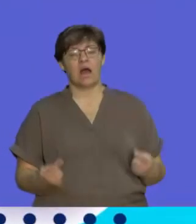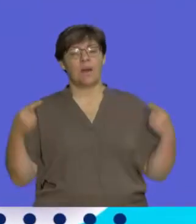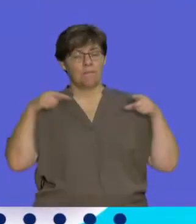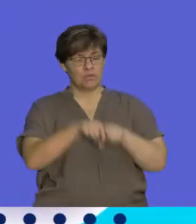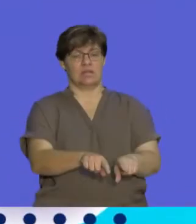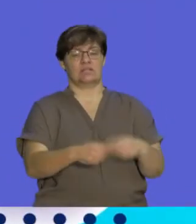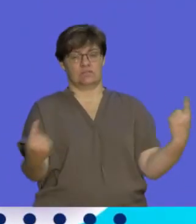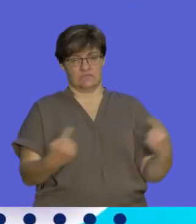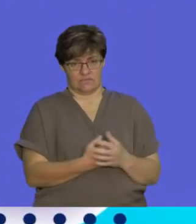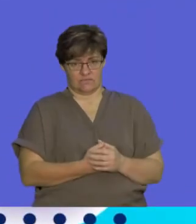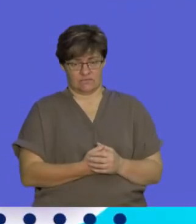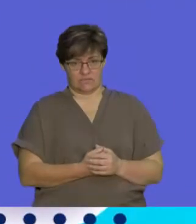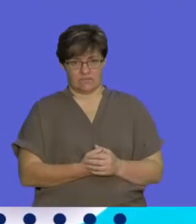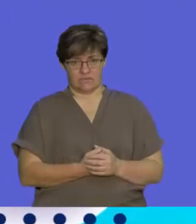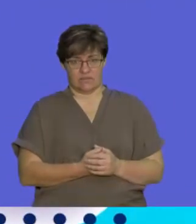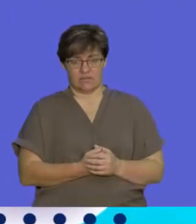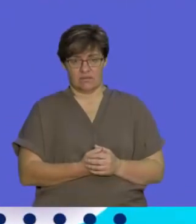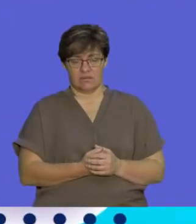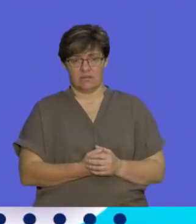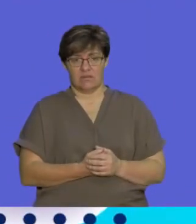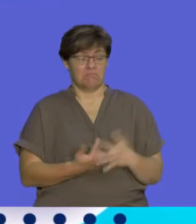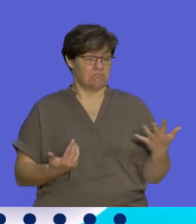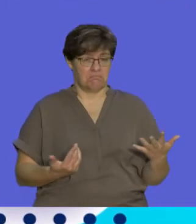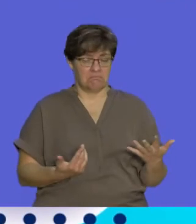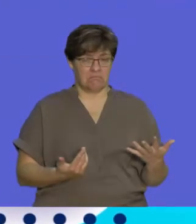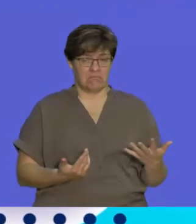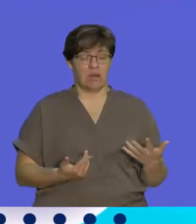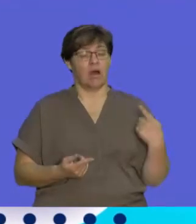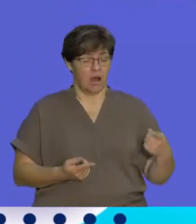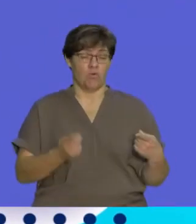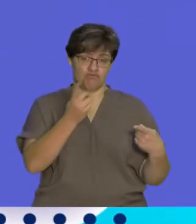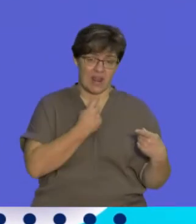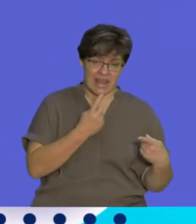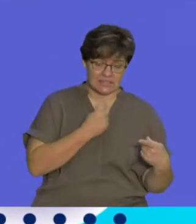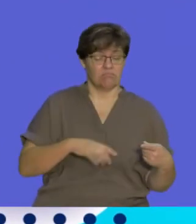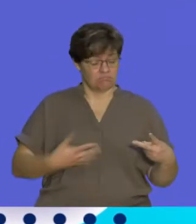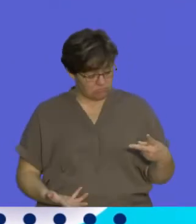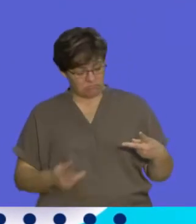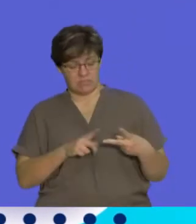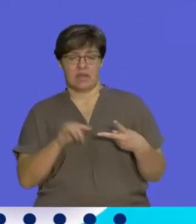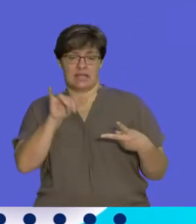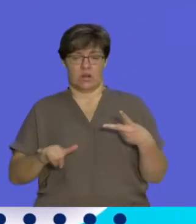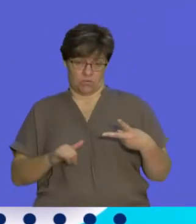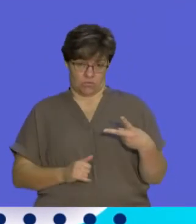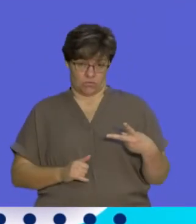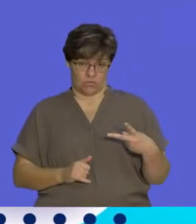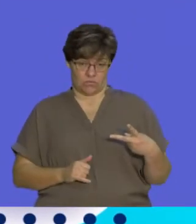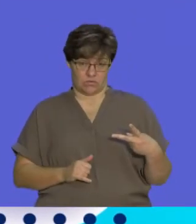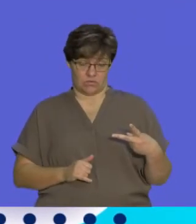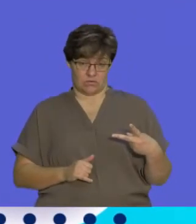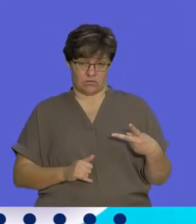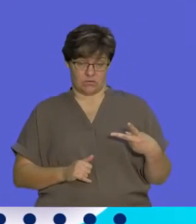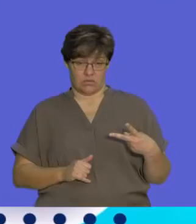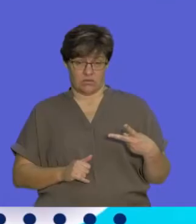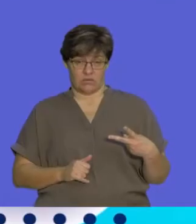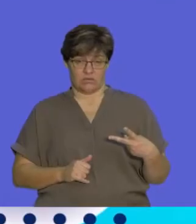They don't exist without them. It's definitely separated between the two. They are disjoint, either the